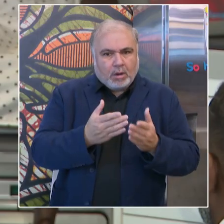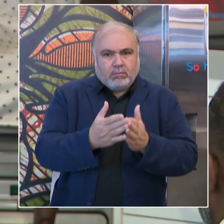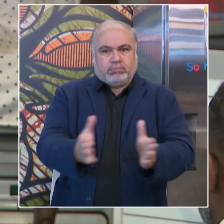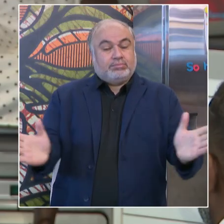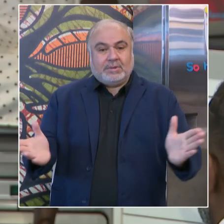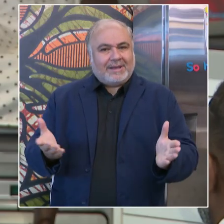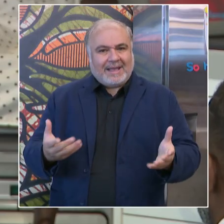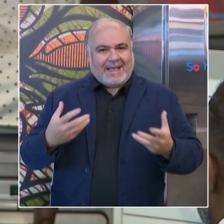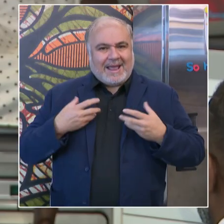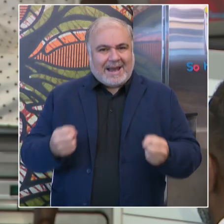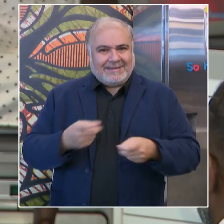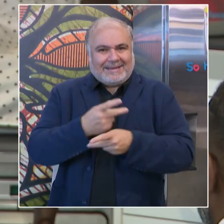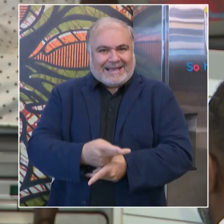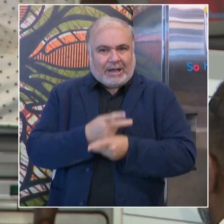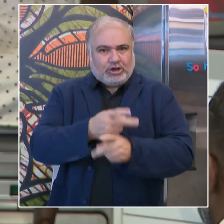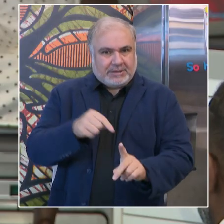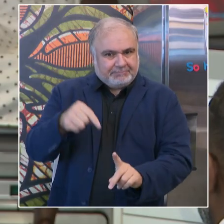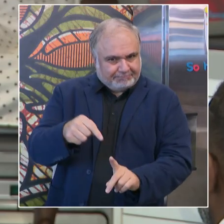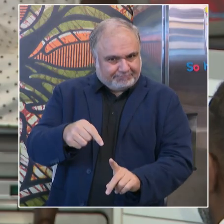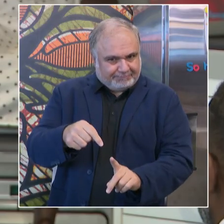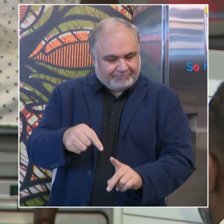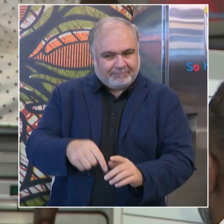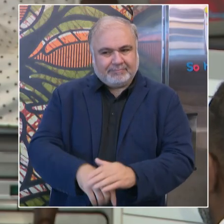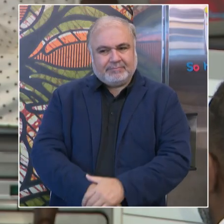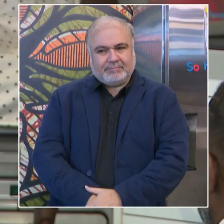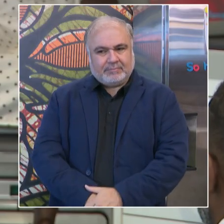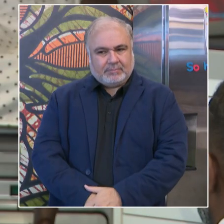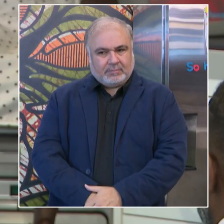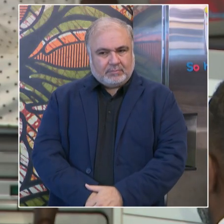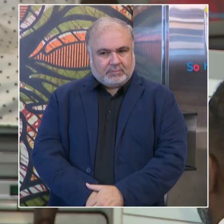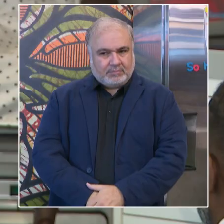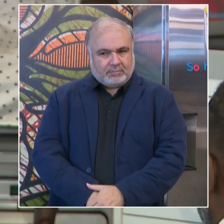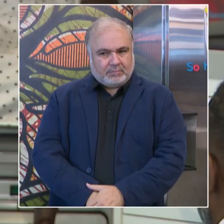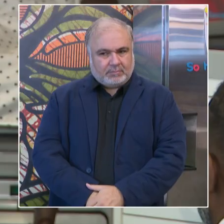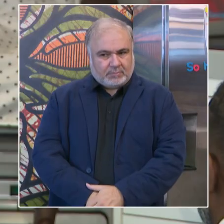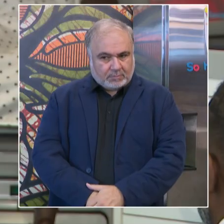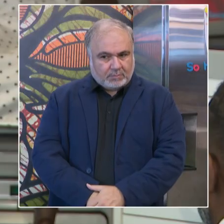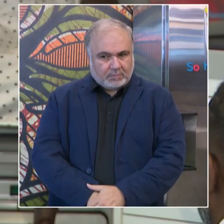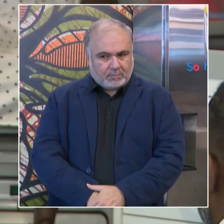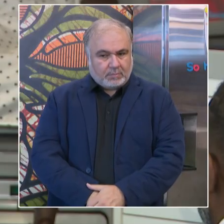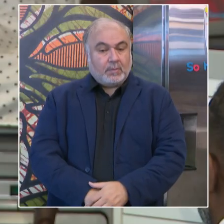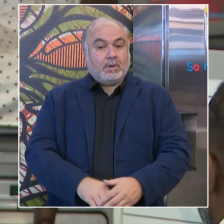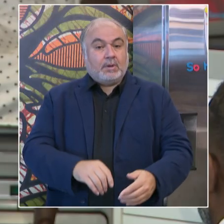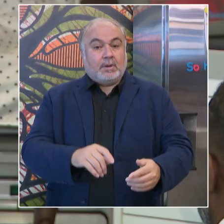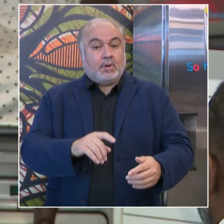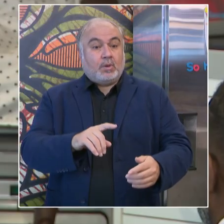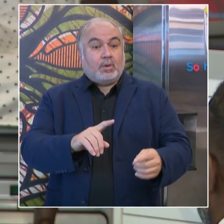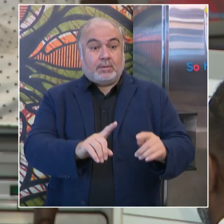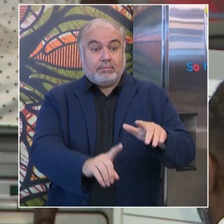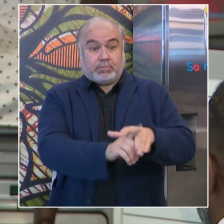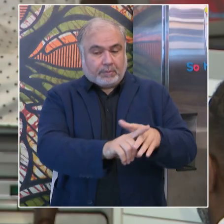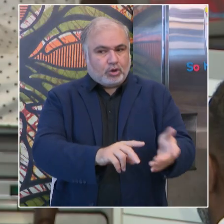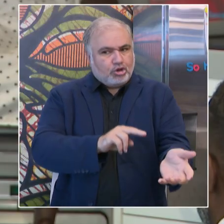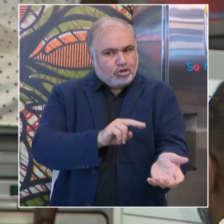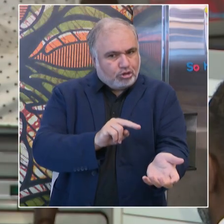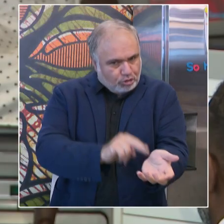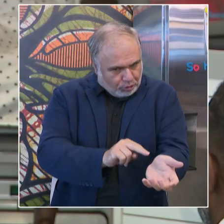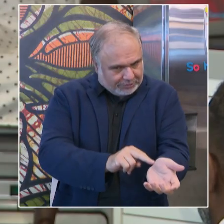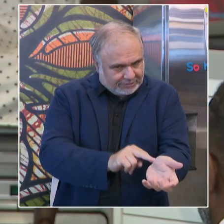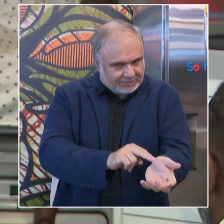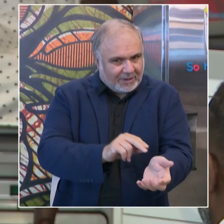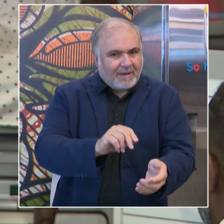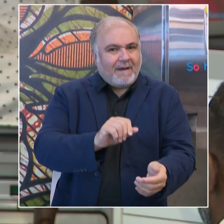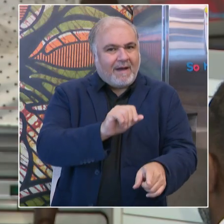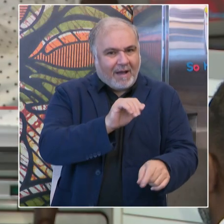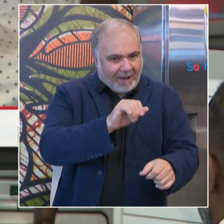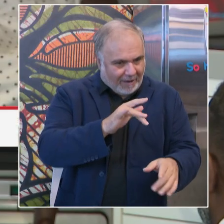assistants, EMTs, and eventually nursing and other healthcare careers. Through OSSI, the